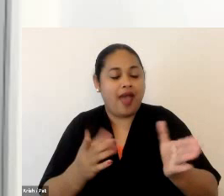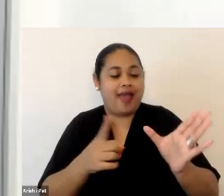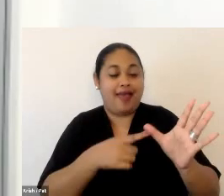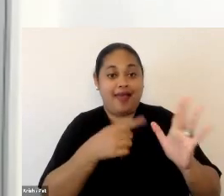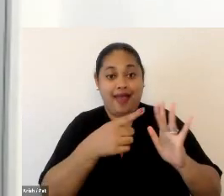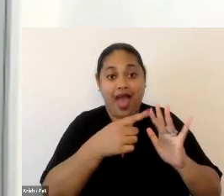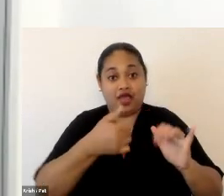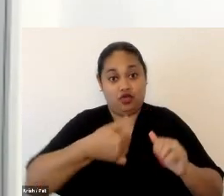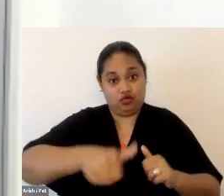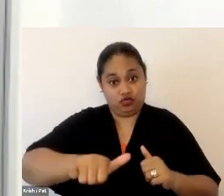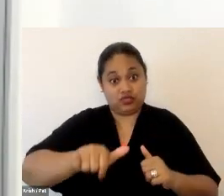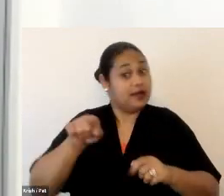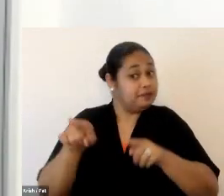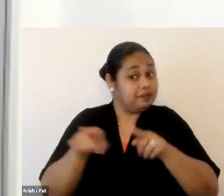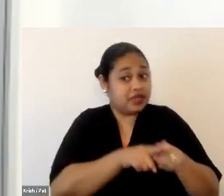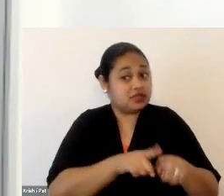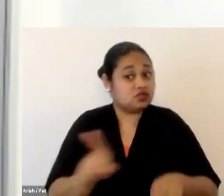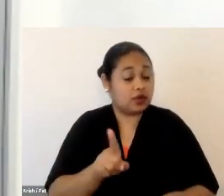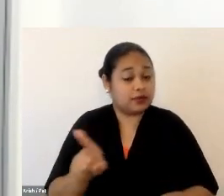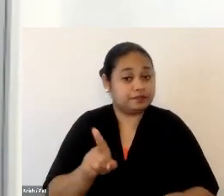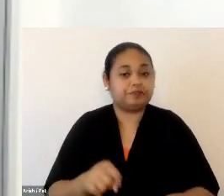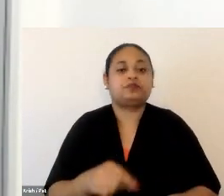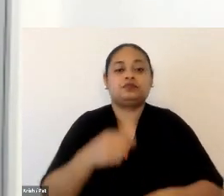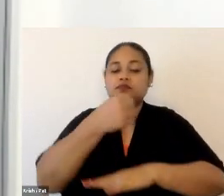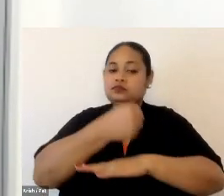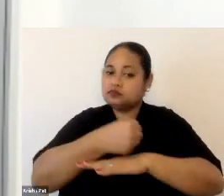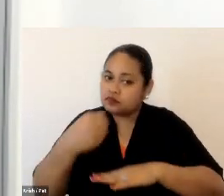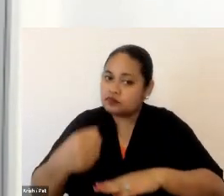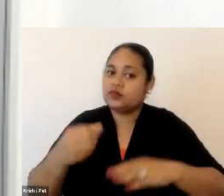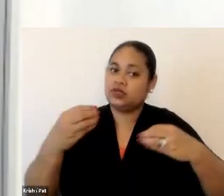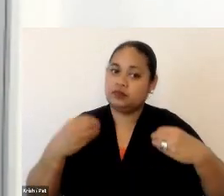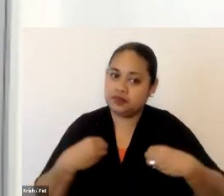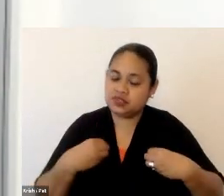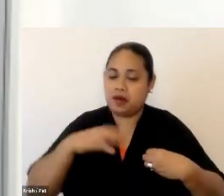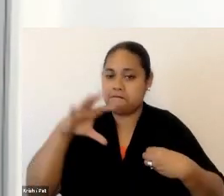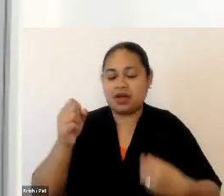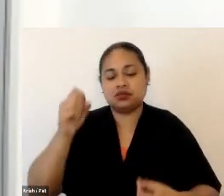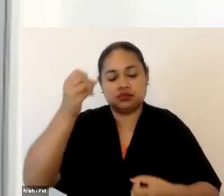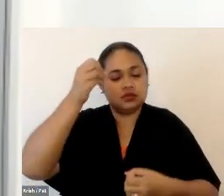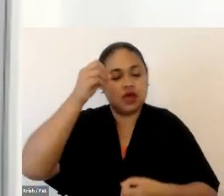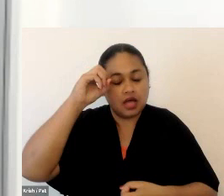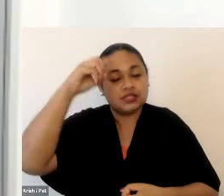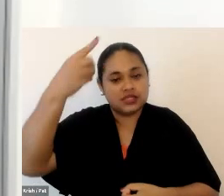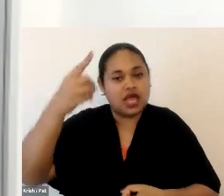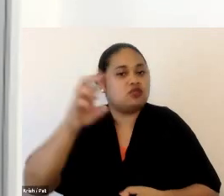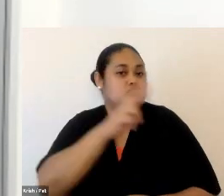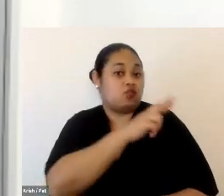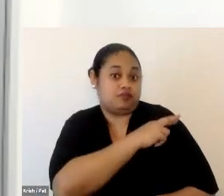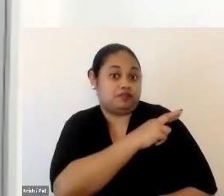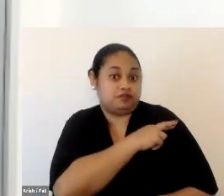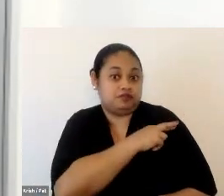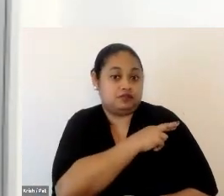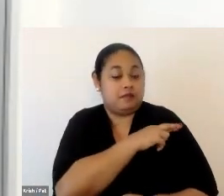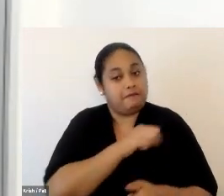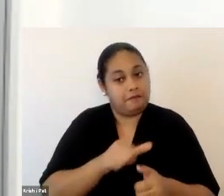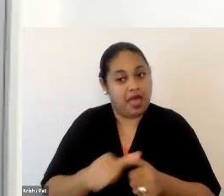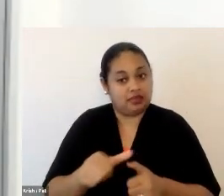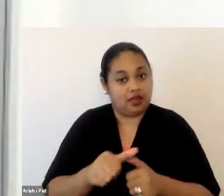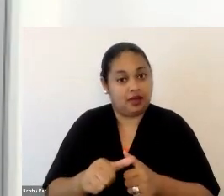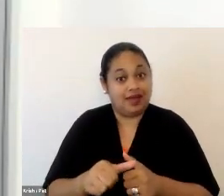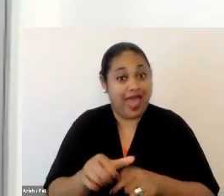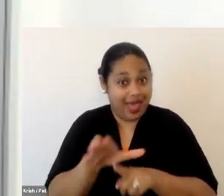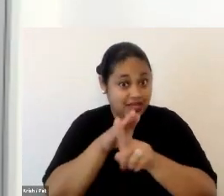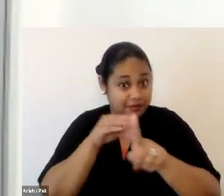And this means that government and business need to understand their obligations better. For